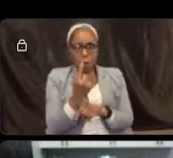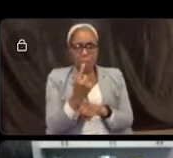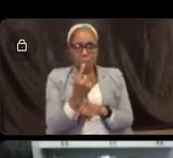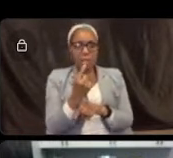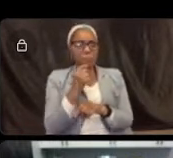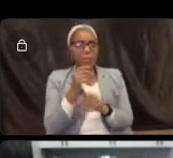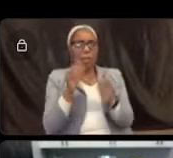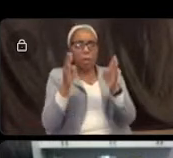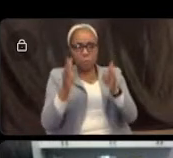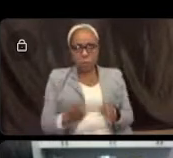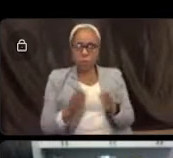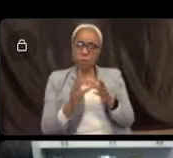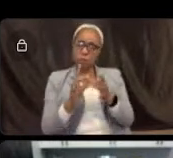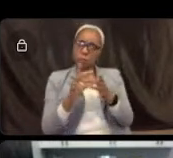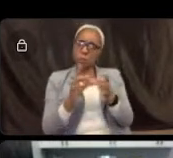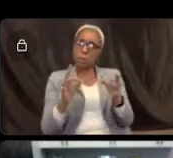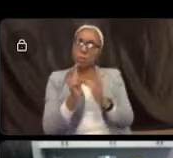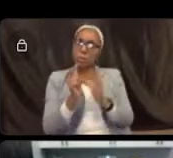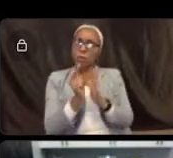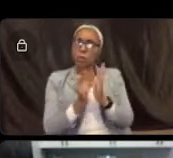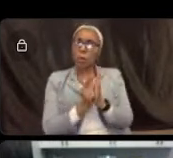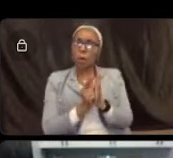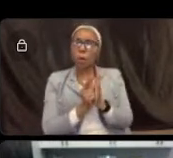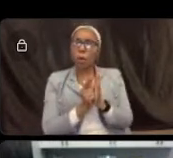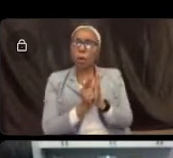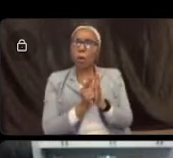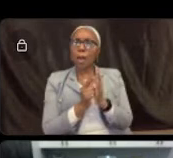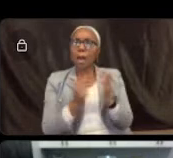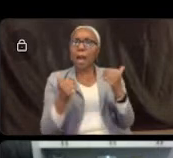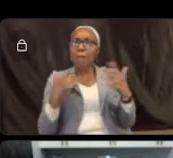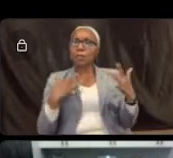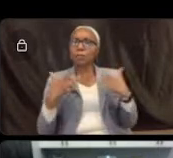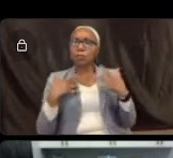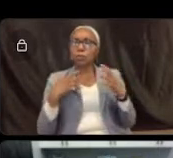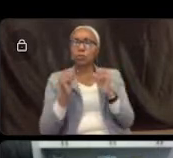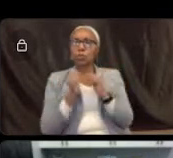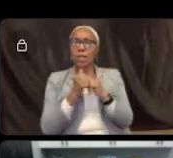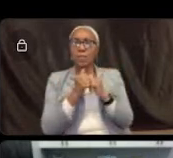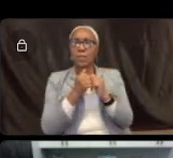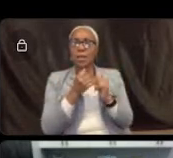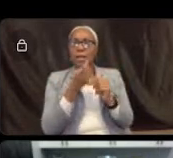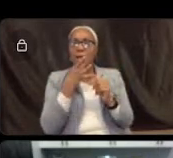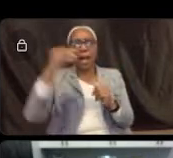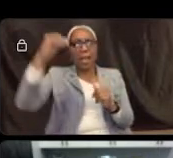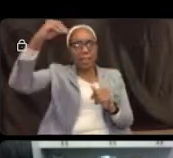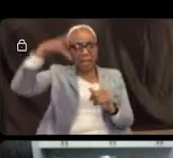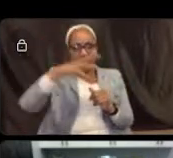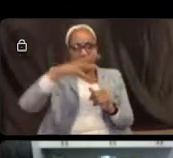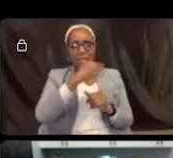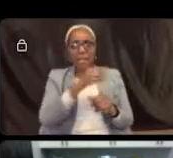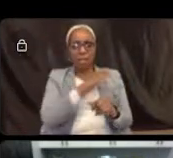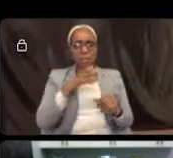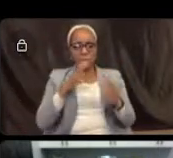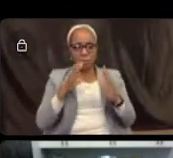resident talk about the volume. There were some concerns with lighting, and Commissioner Vicker mentioned